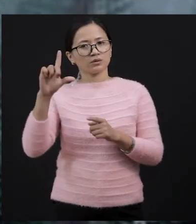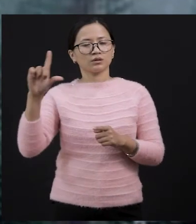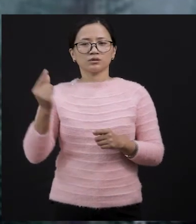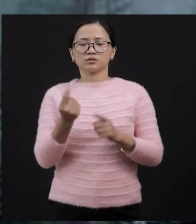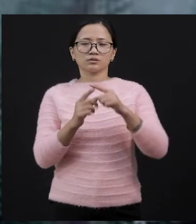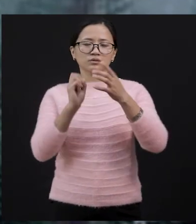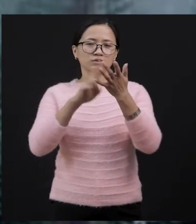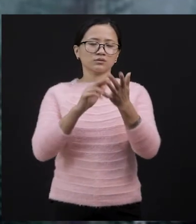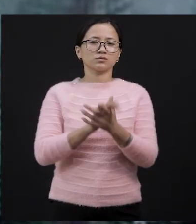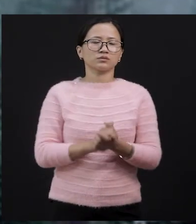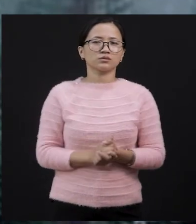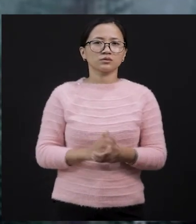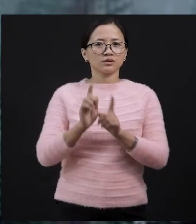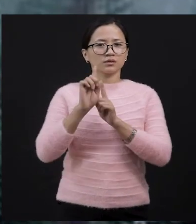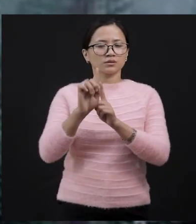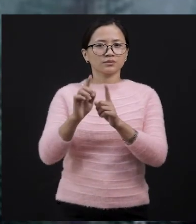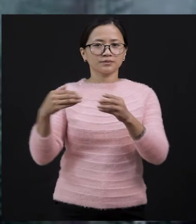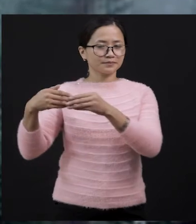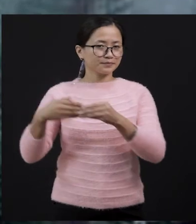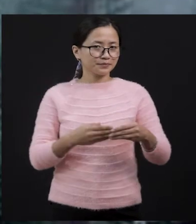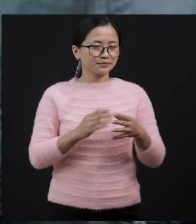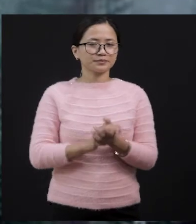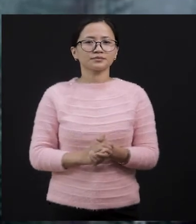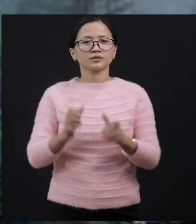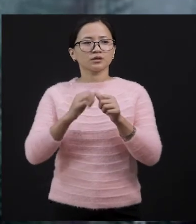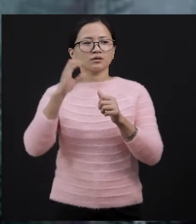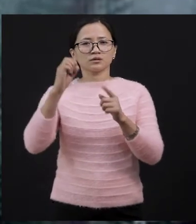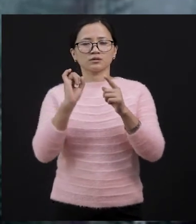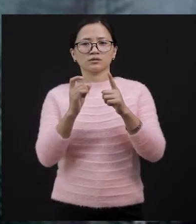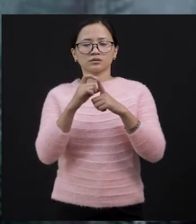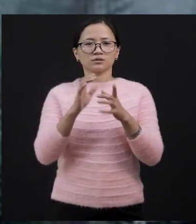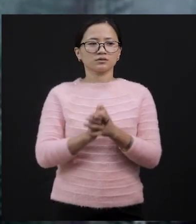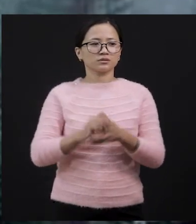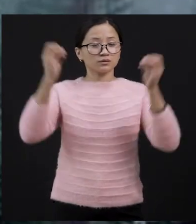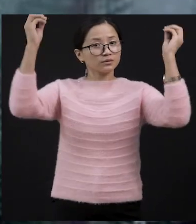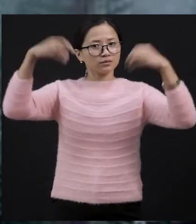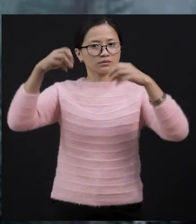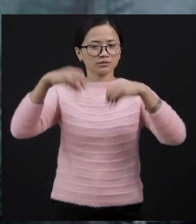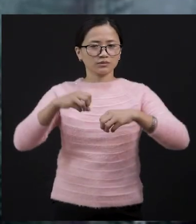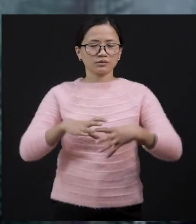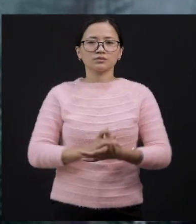it can lead to acid rain. Now, acid rain is very dangerous.